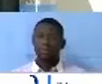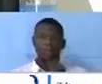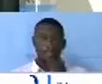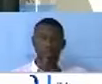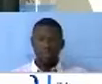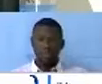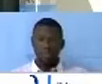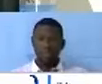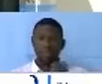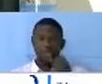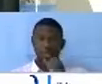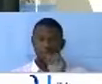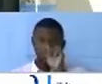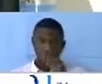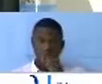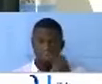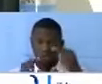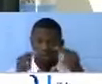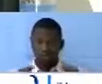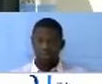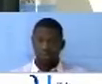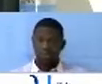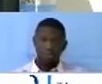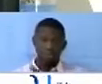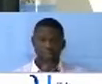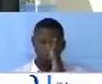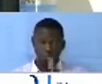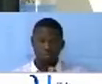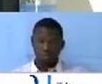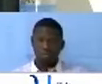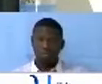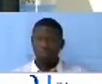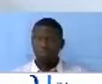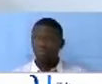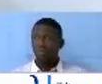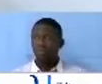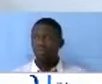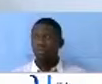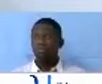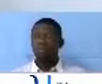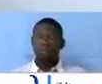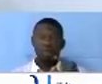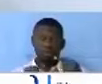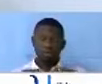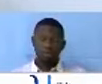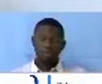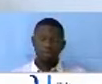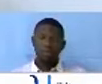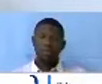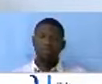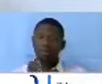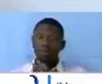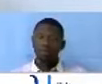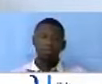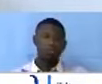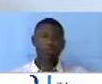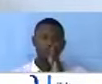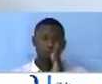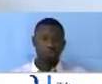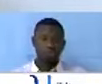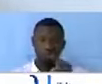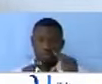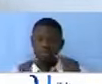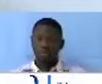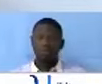testimony. It's not true. Your testimony is, that's not a true statement. I am